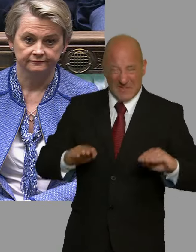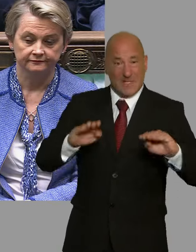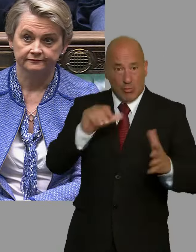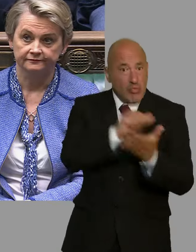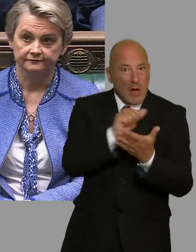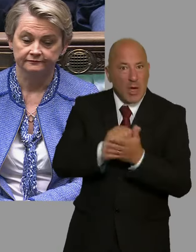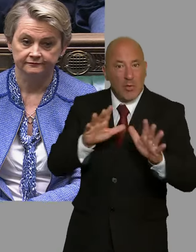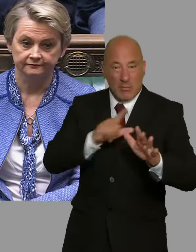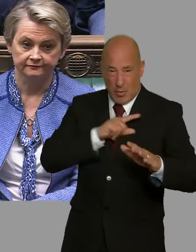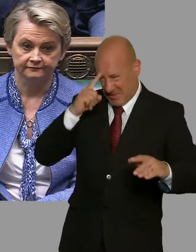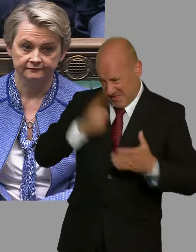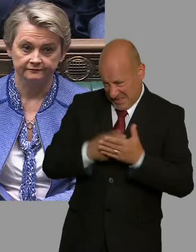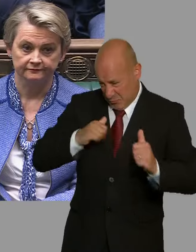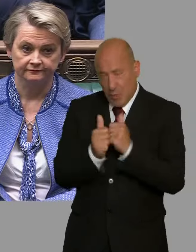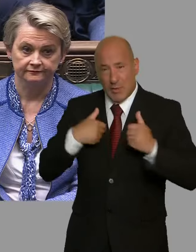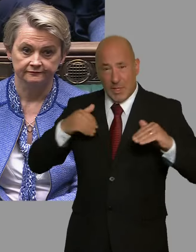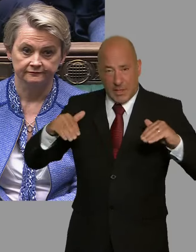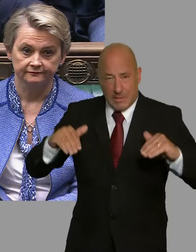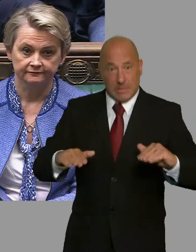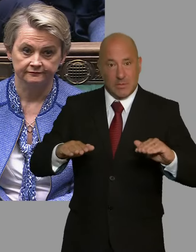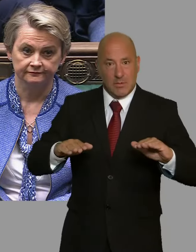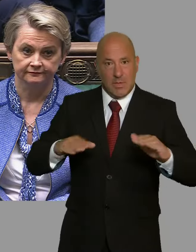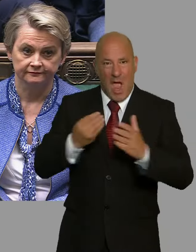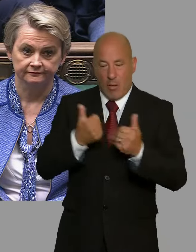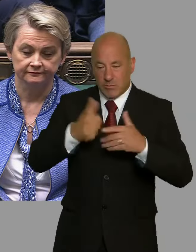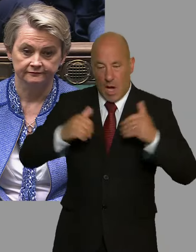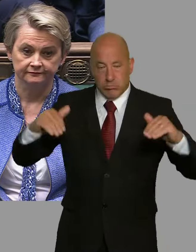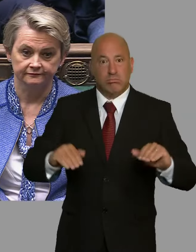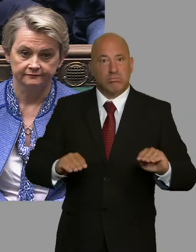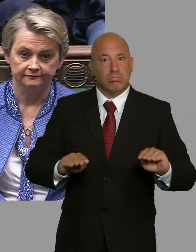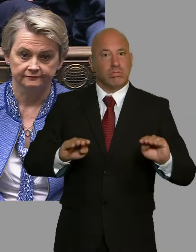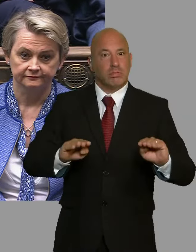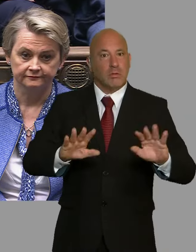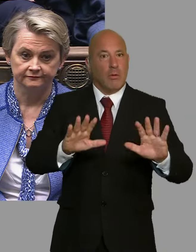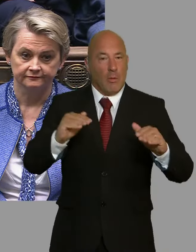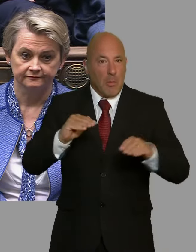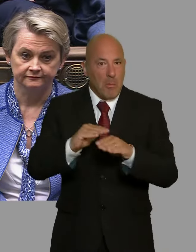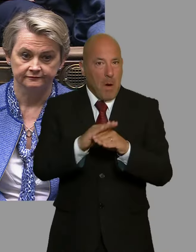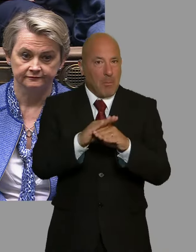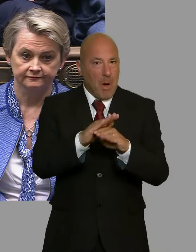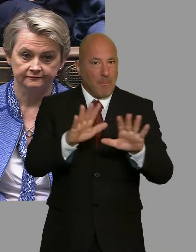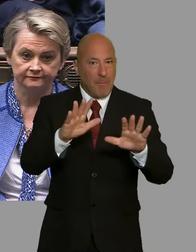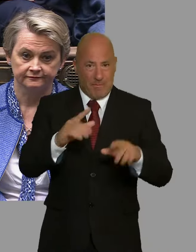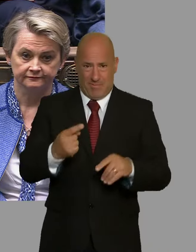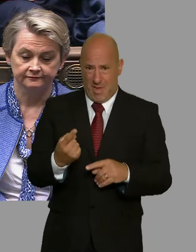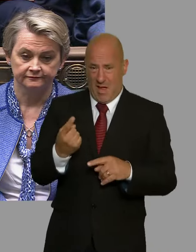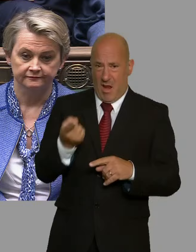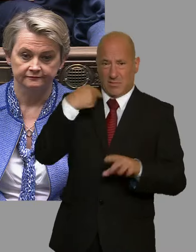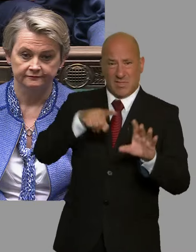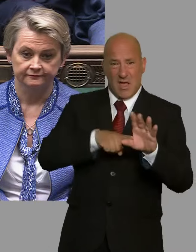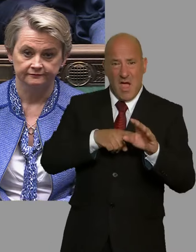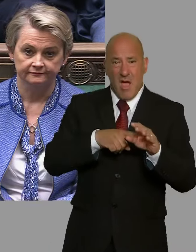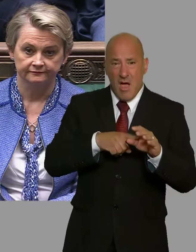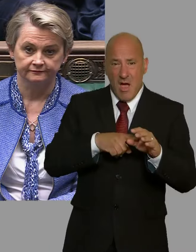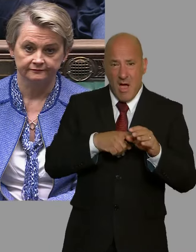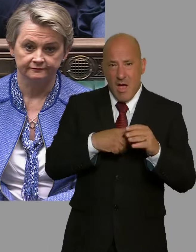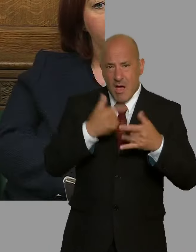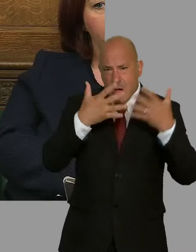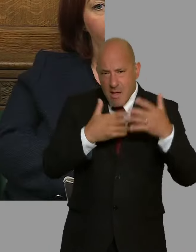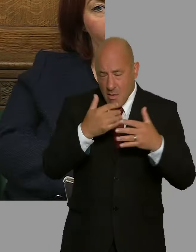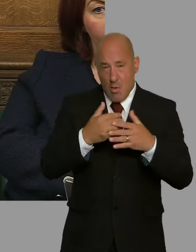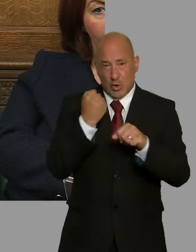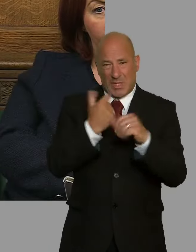I recognise that people are still feeling the pressure of the cost of living crisis, including pensioners. And as the economy improves, we want to